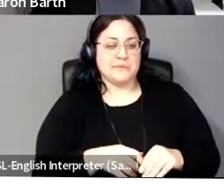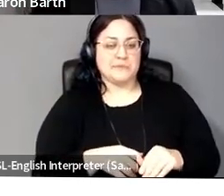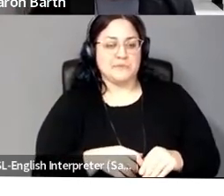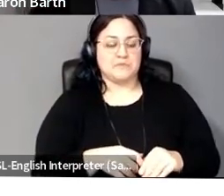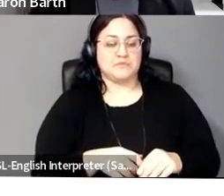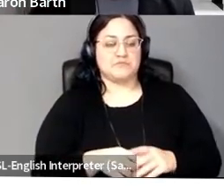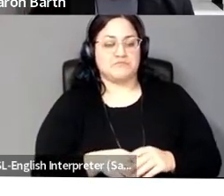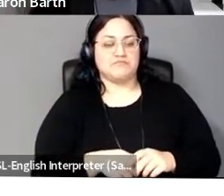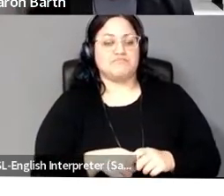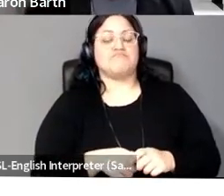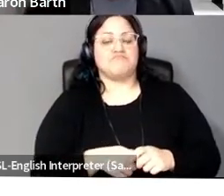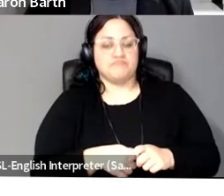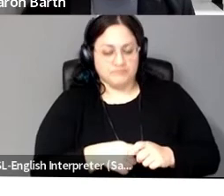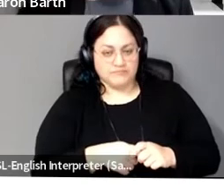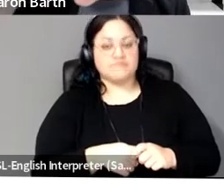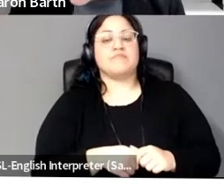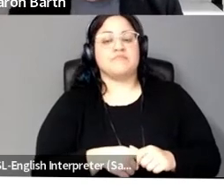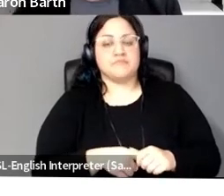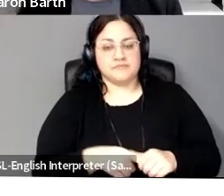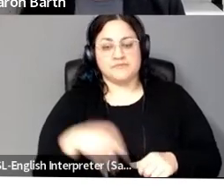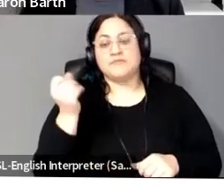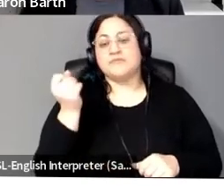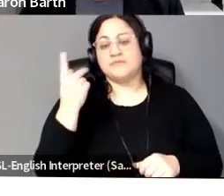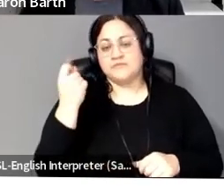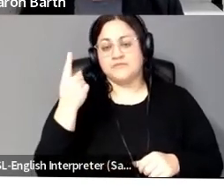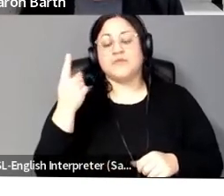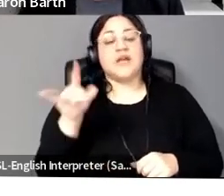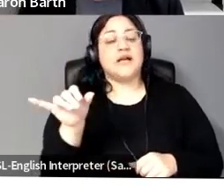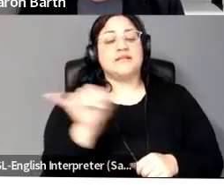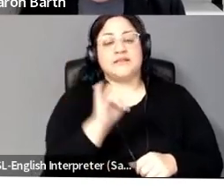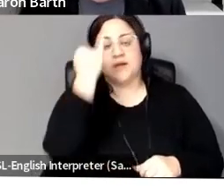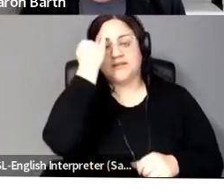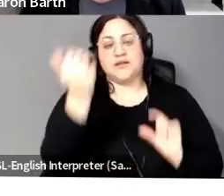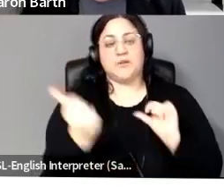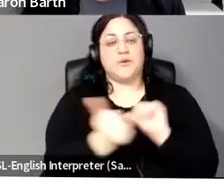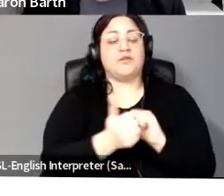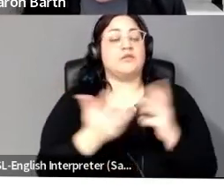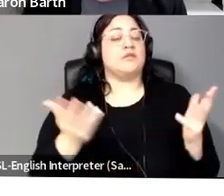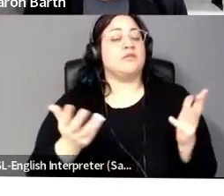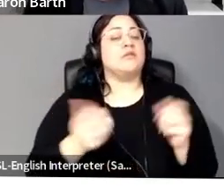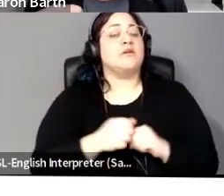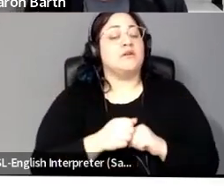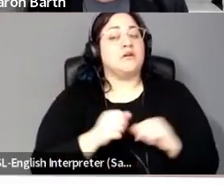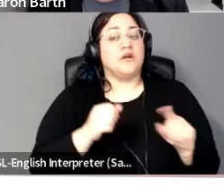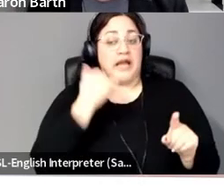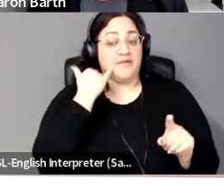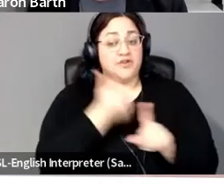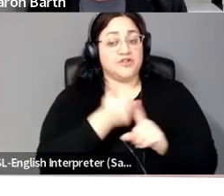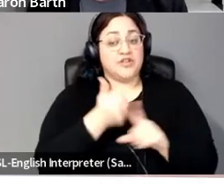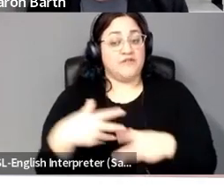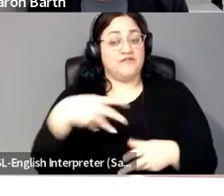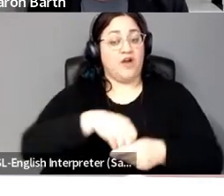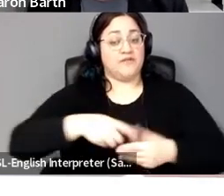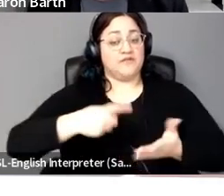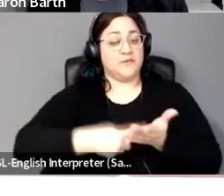out guns a-blazing or you want to be the last person to speak. And it's for a simple reason that people will remember what you